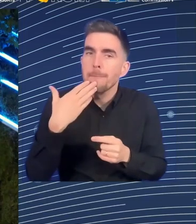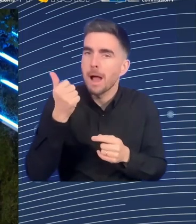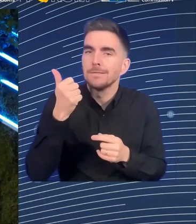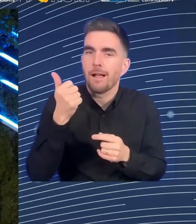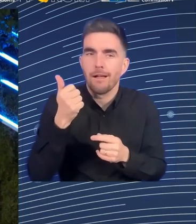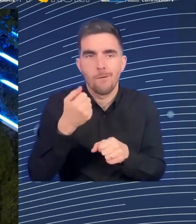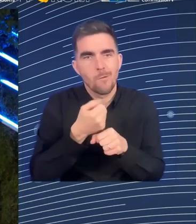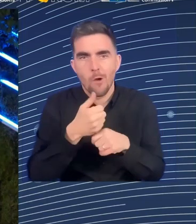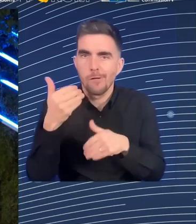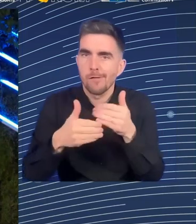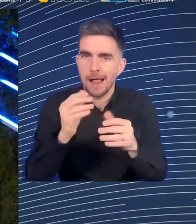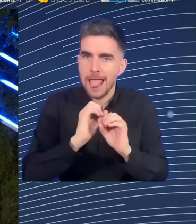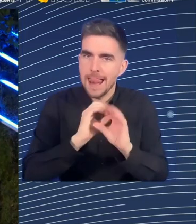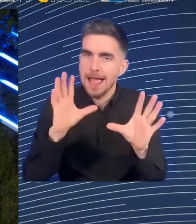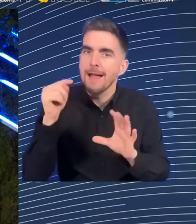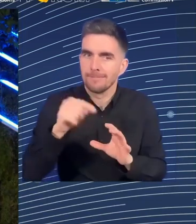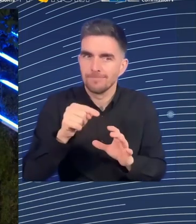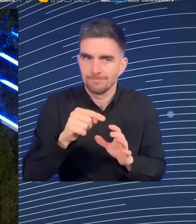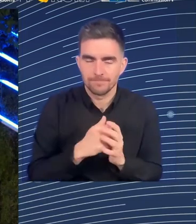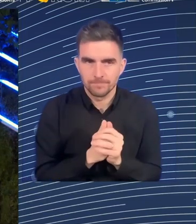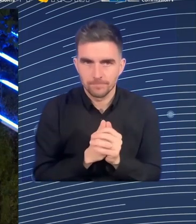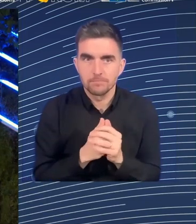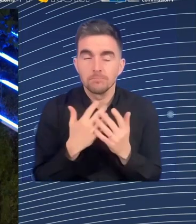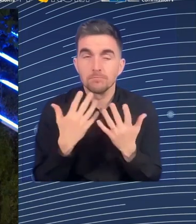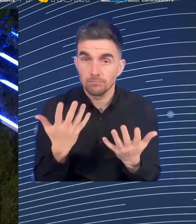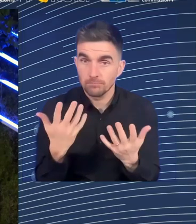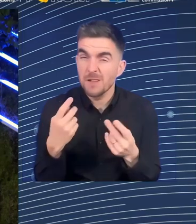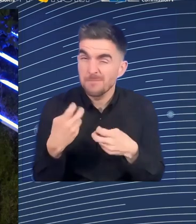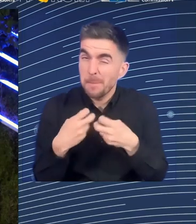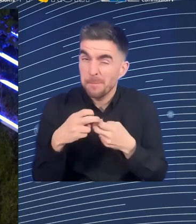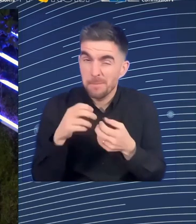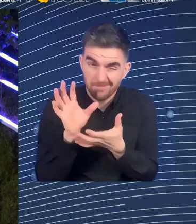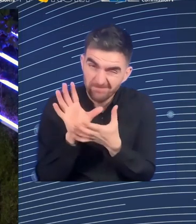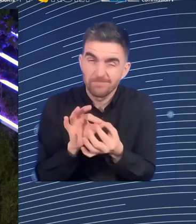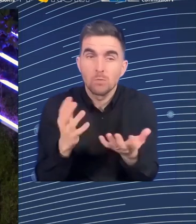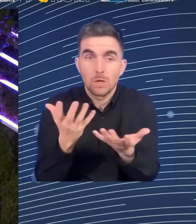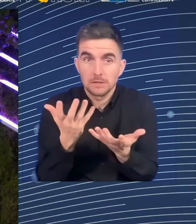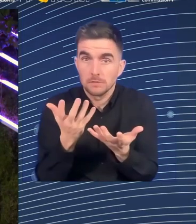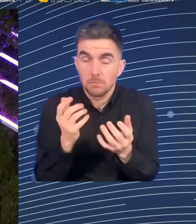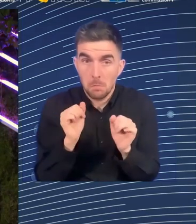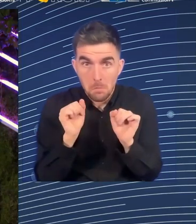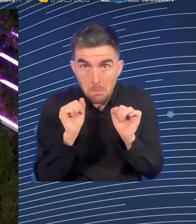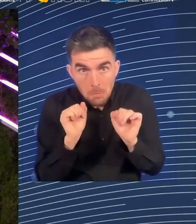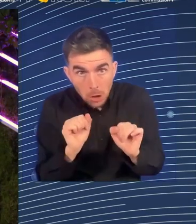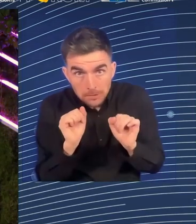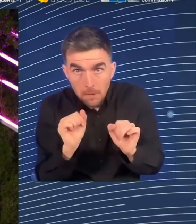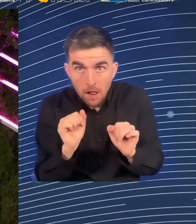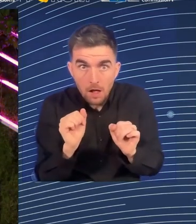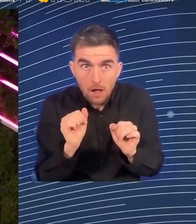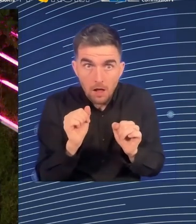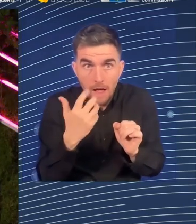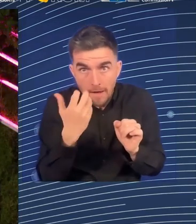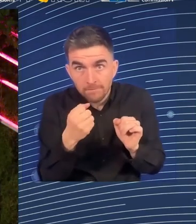be generated, in the ICT sector in particular, and we've seen it from Jakub's presentation,